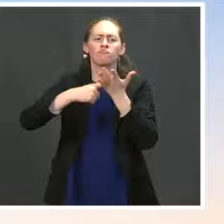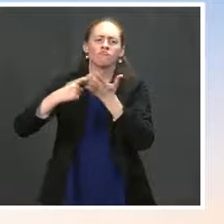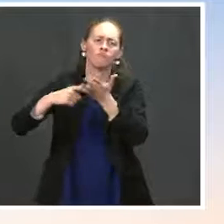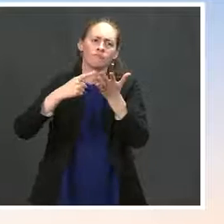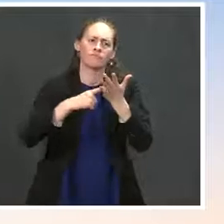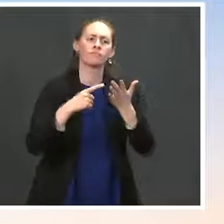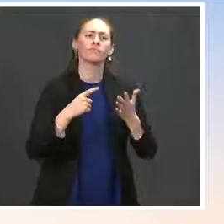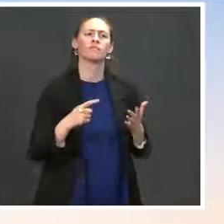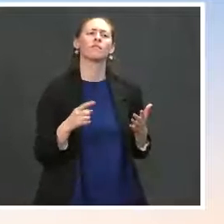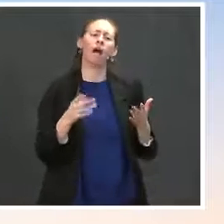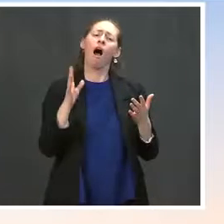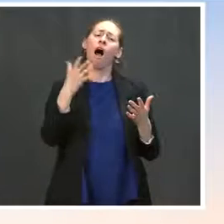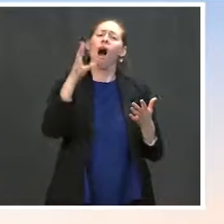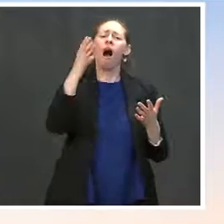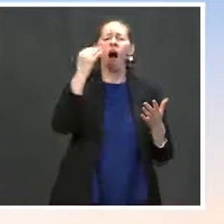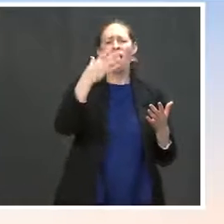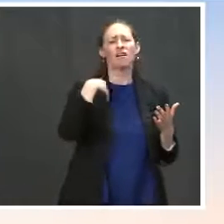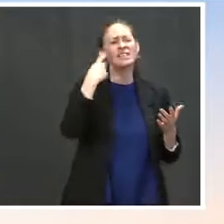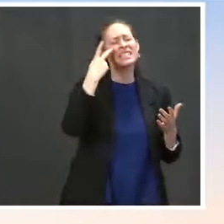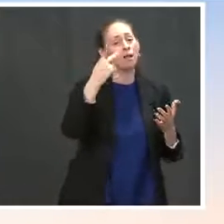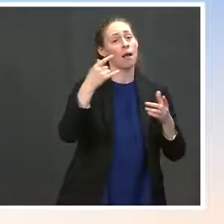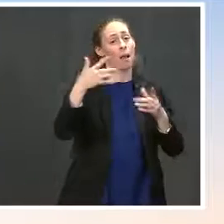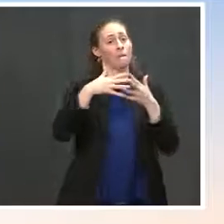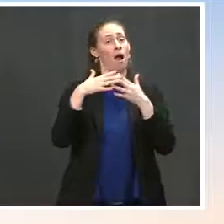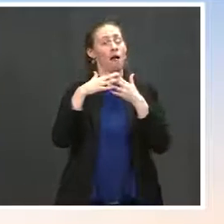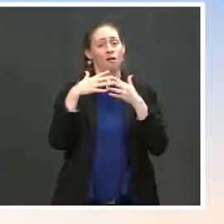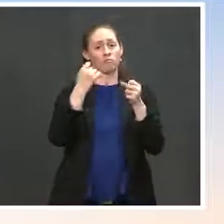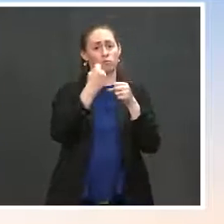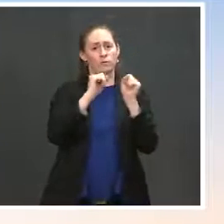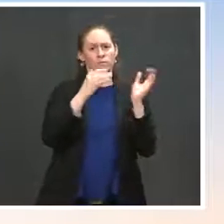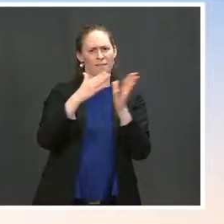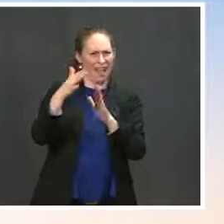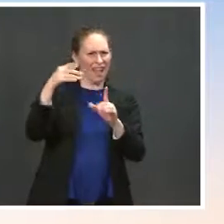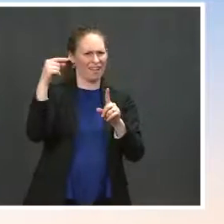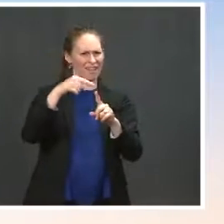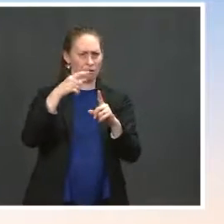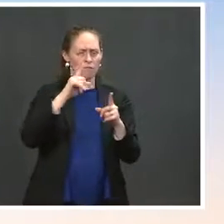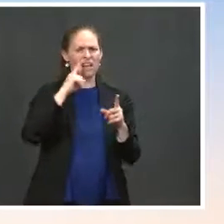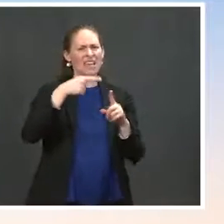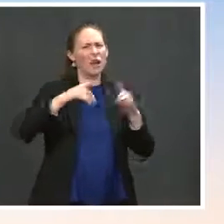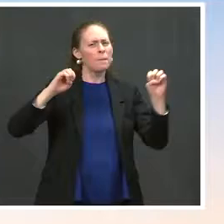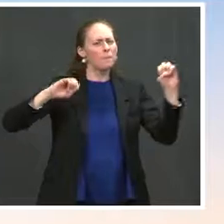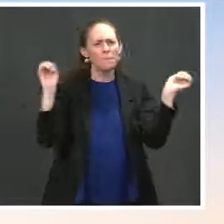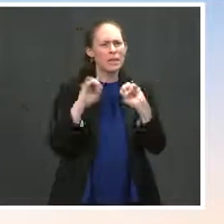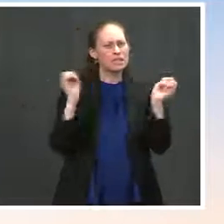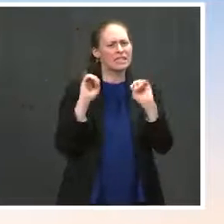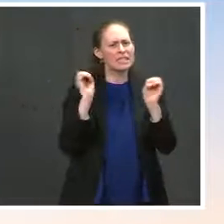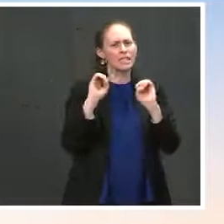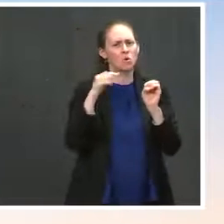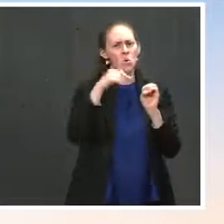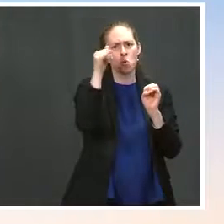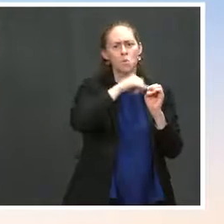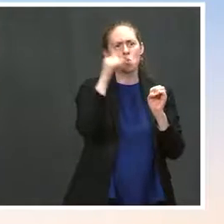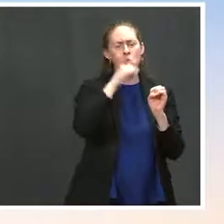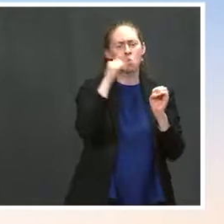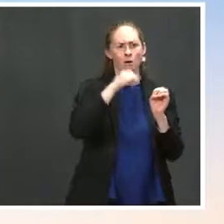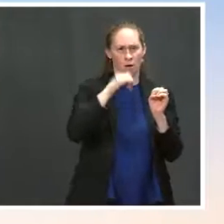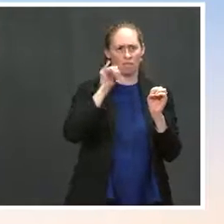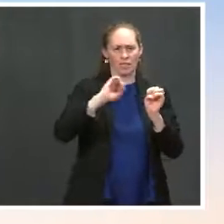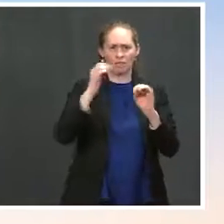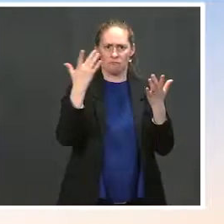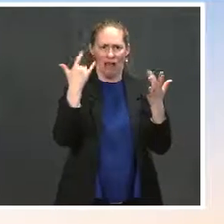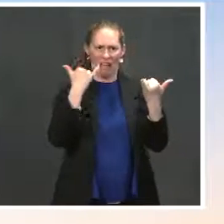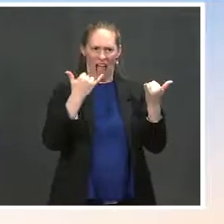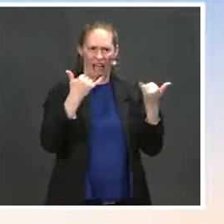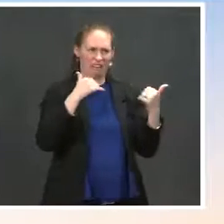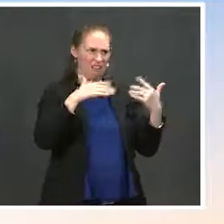them differently. The American Rescue Plan was an emergency package. We were trying to deal with what